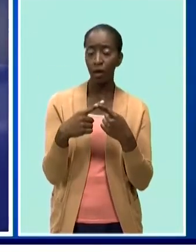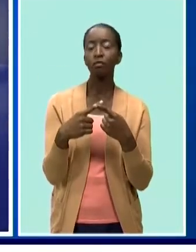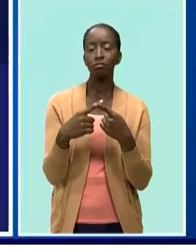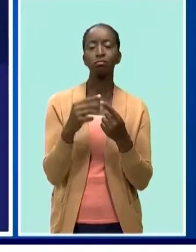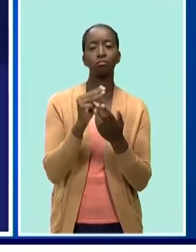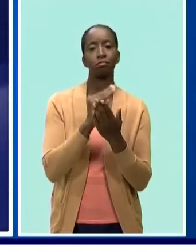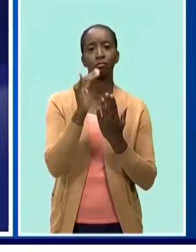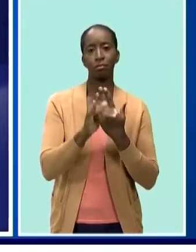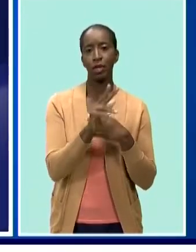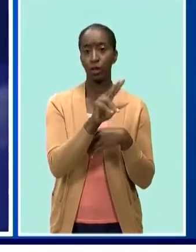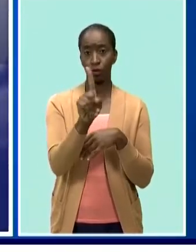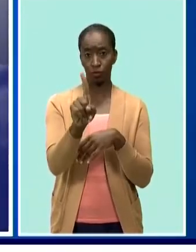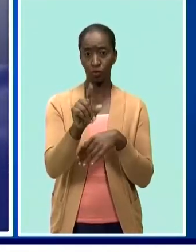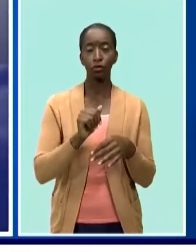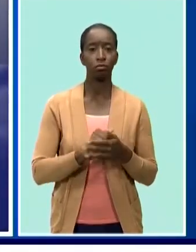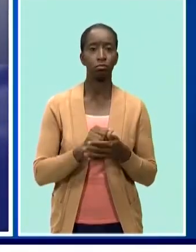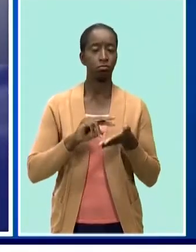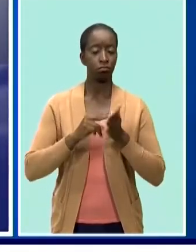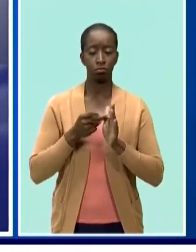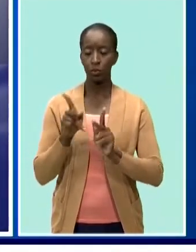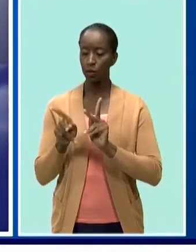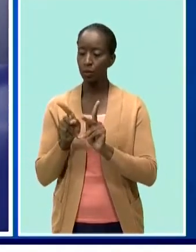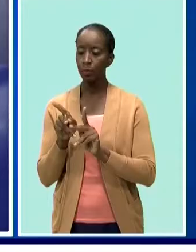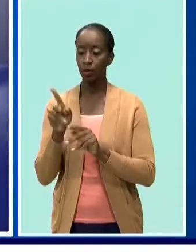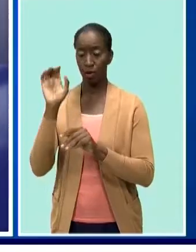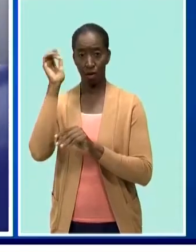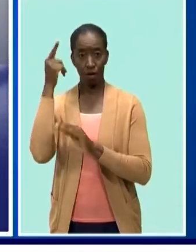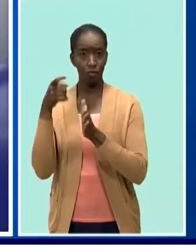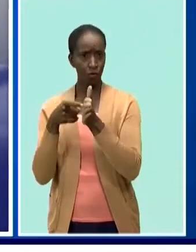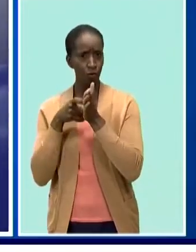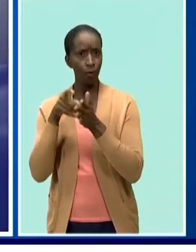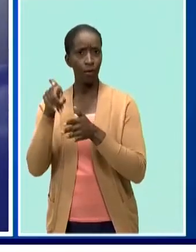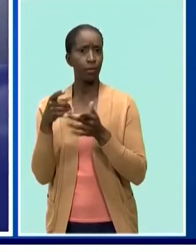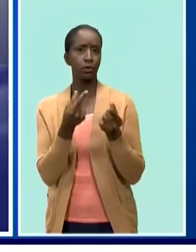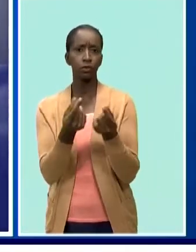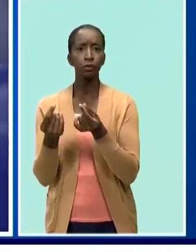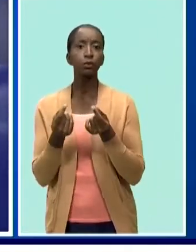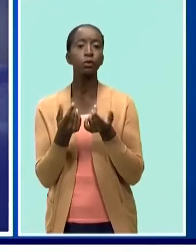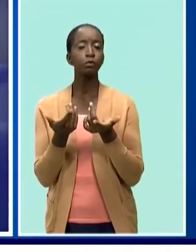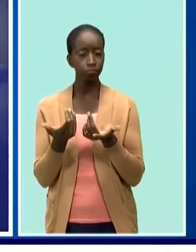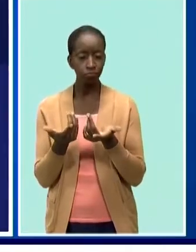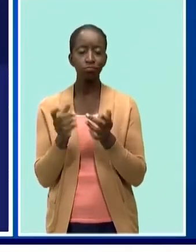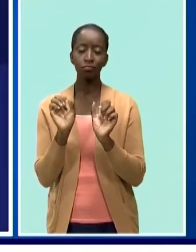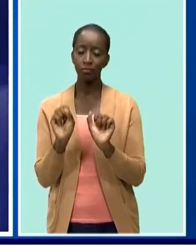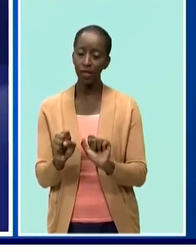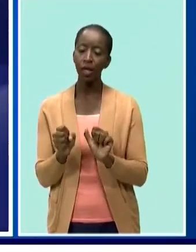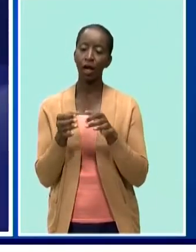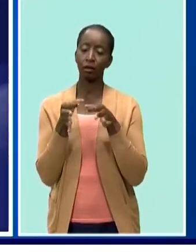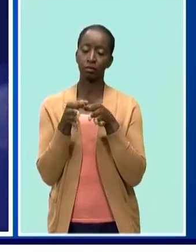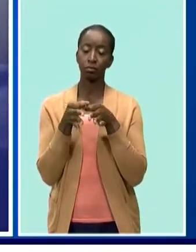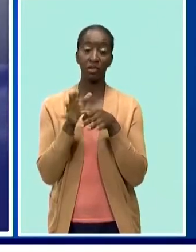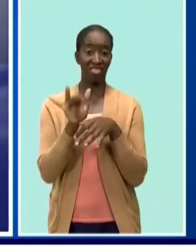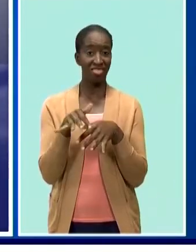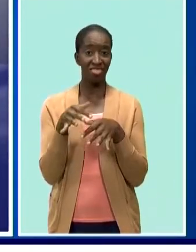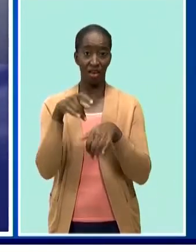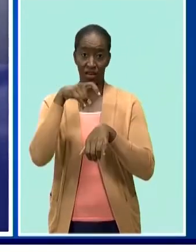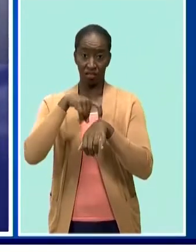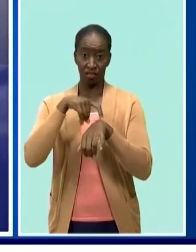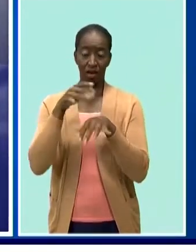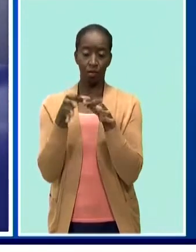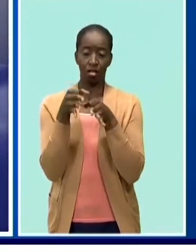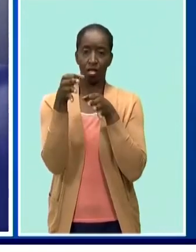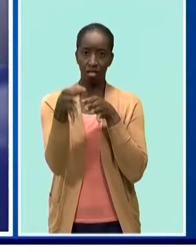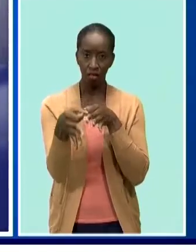providers, and individuals to fulfill their legal obligations. And we recognize that taxpayers do want to voluntarily comply with their taxable